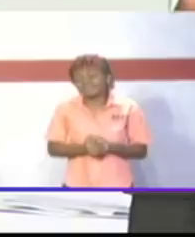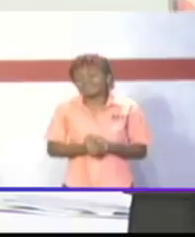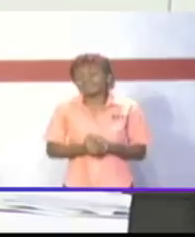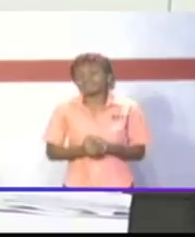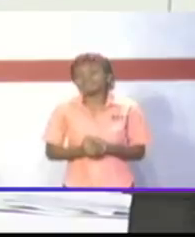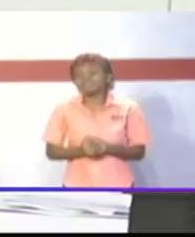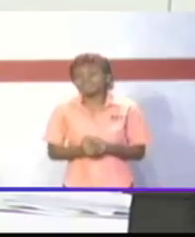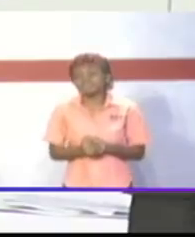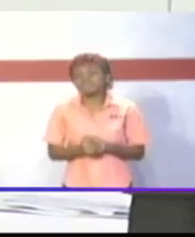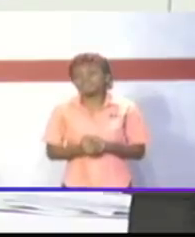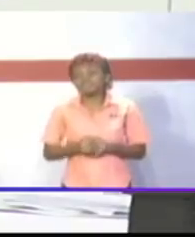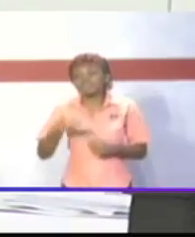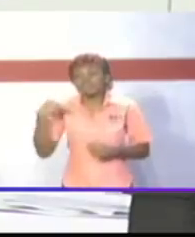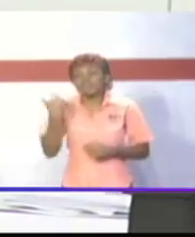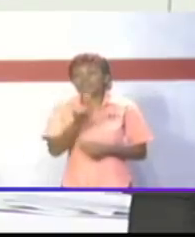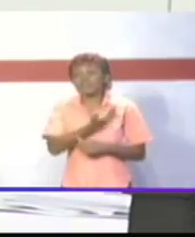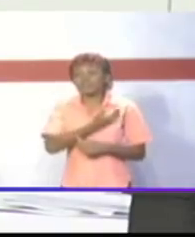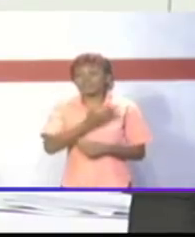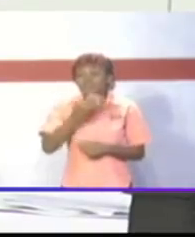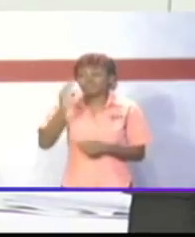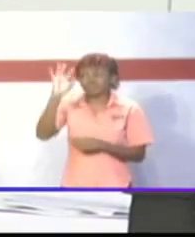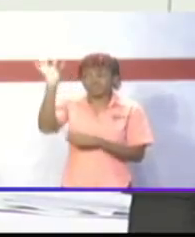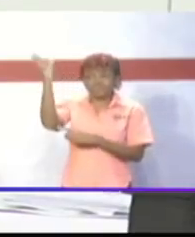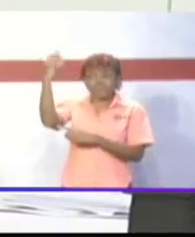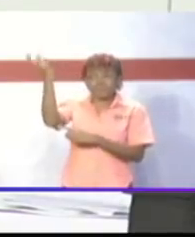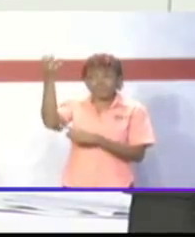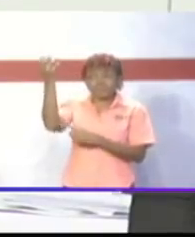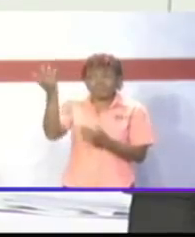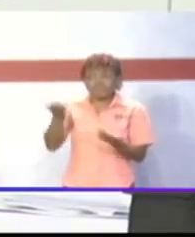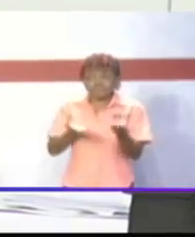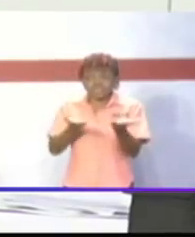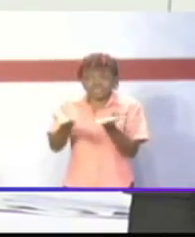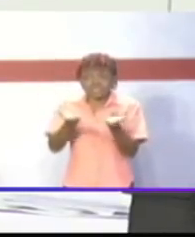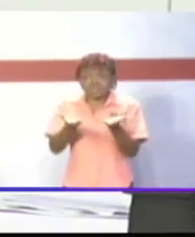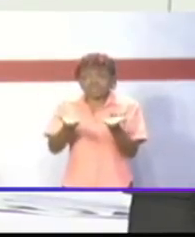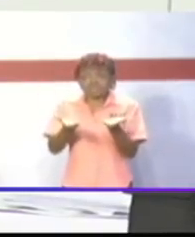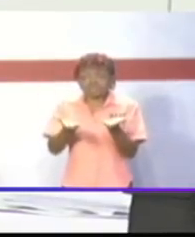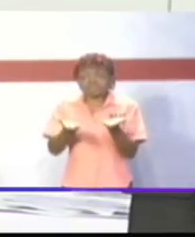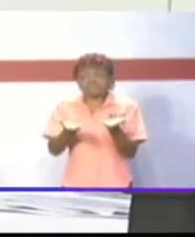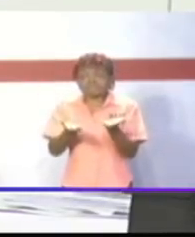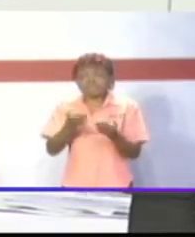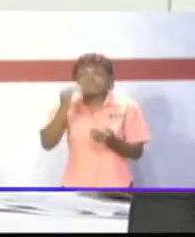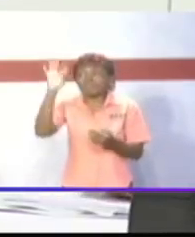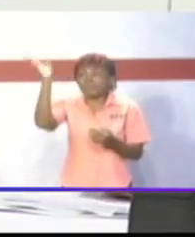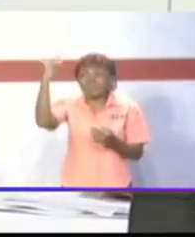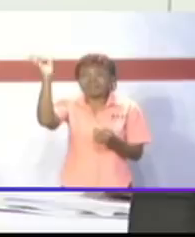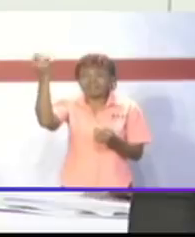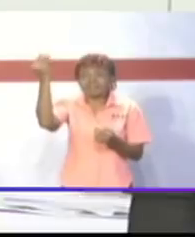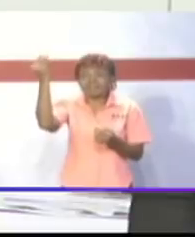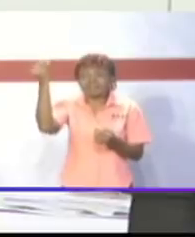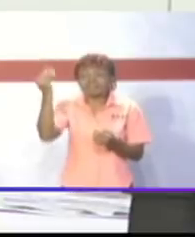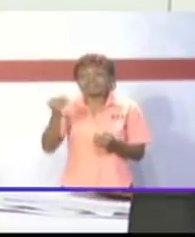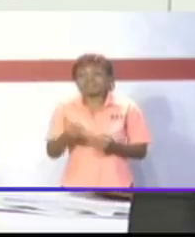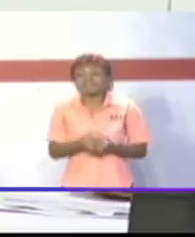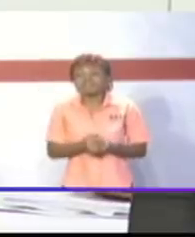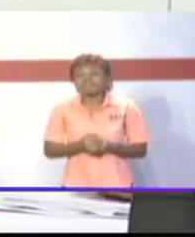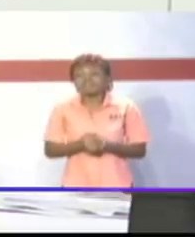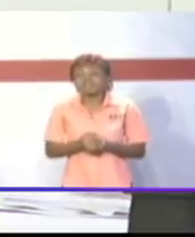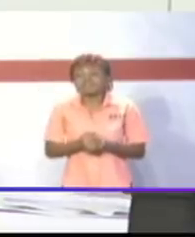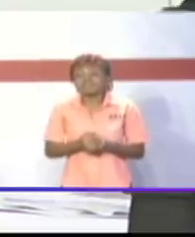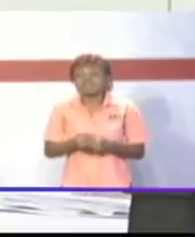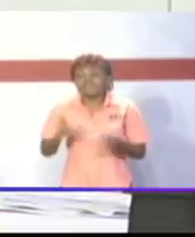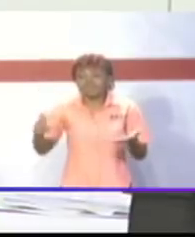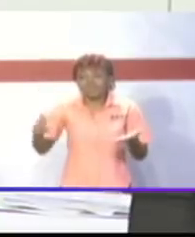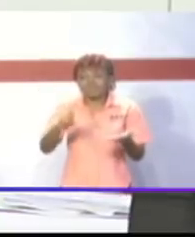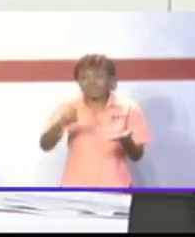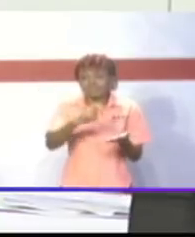our ambulance service, the JMRTT, and our ambulance transfer specialists. Because when you call and contact the JMRTT